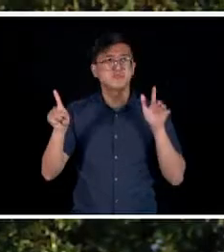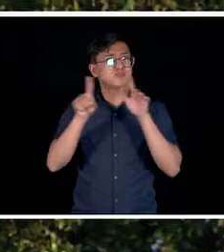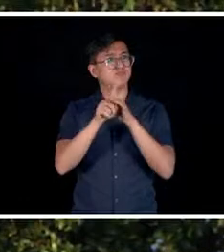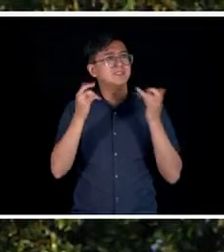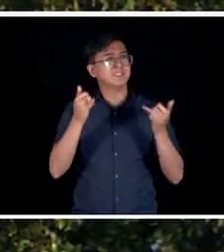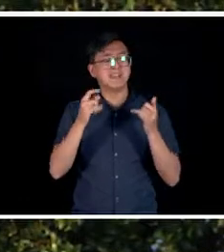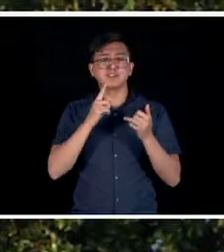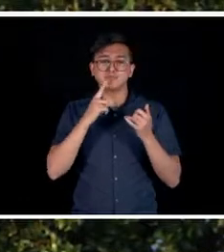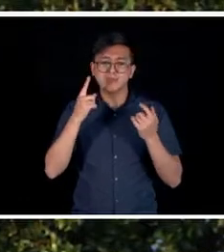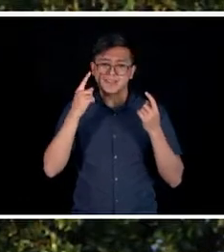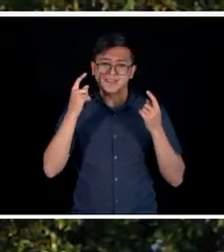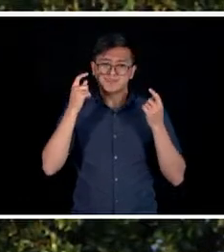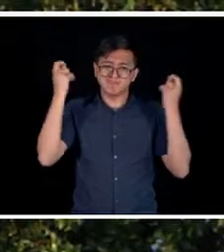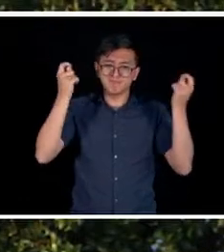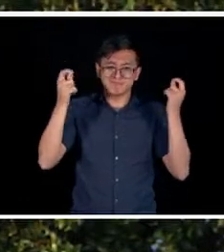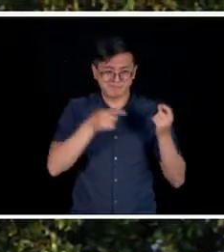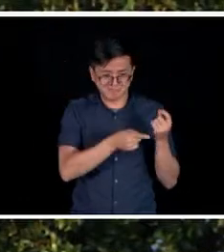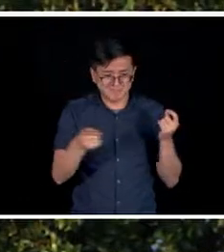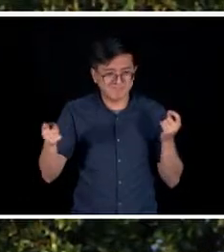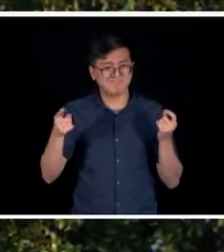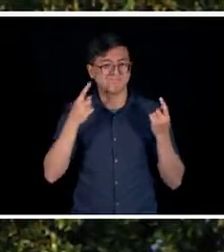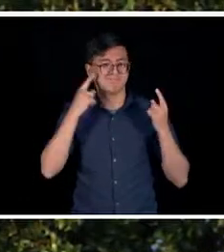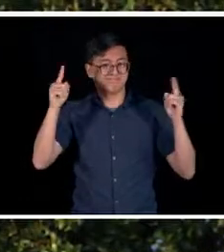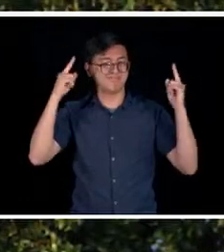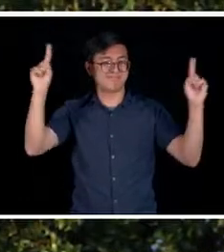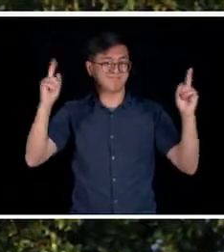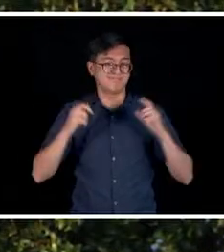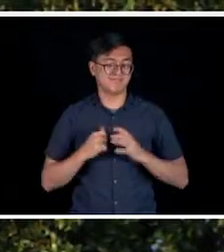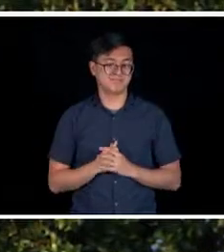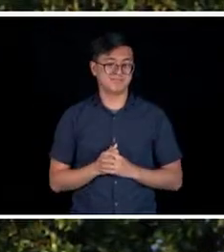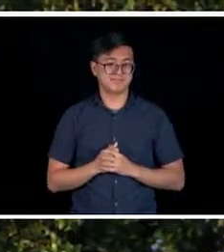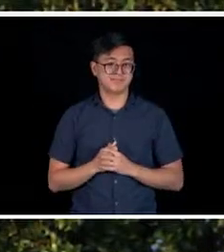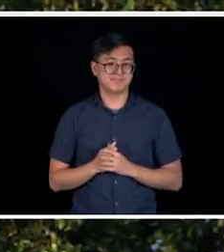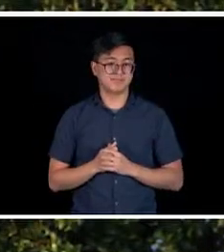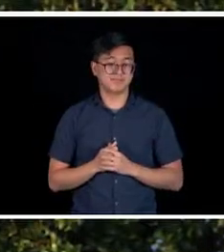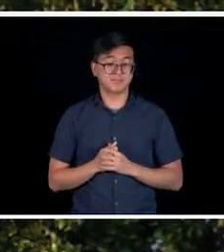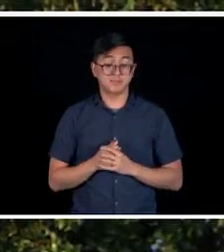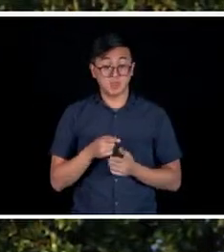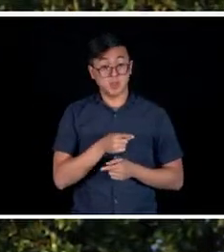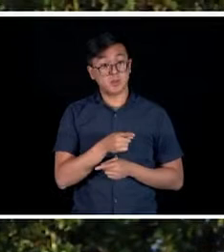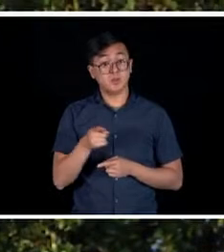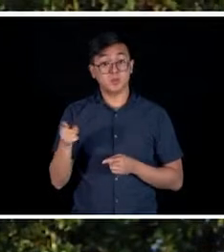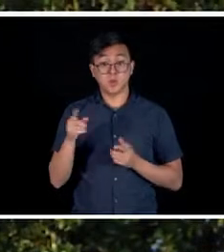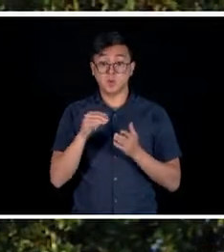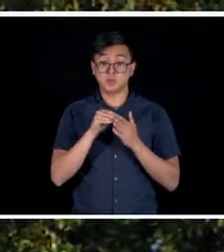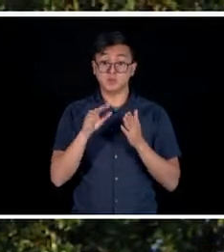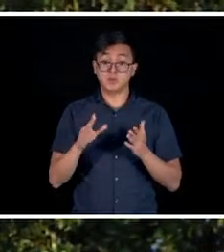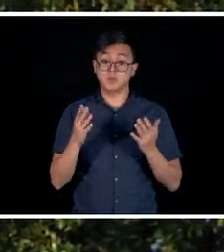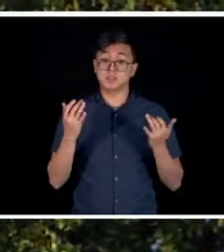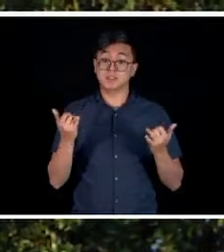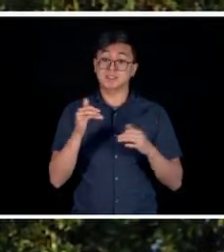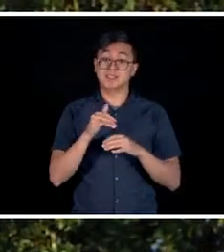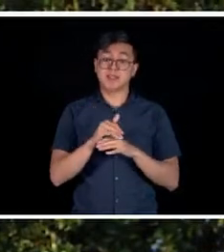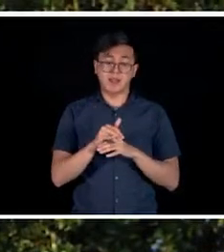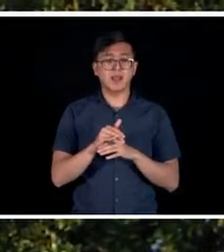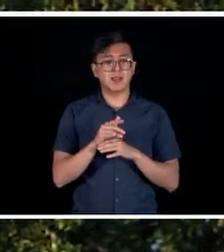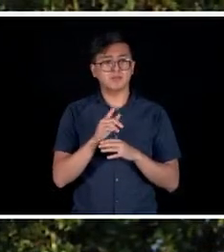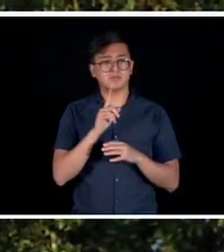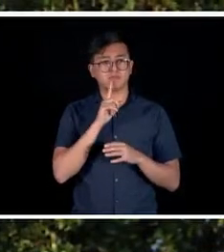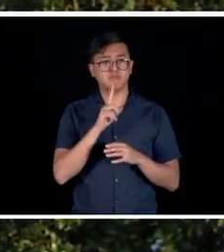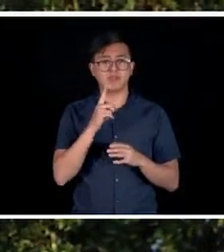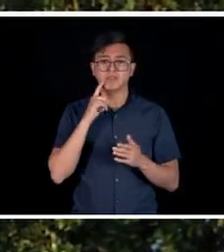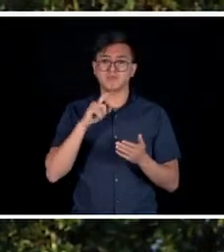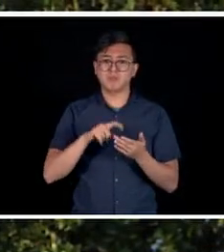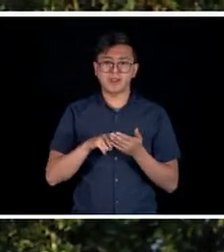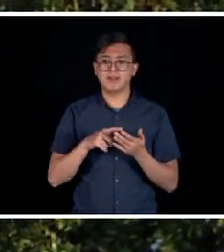accomplishments. In preparation for tonight's event, students were provided with the opportunity to recognize individuals on campus